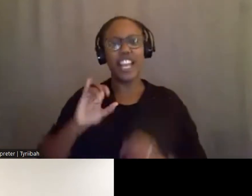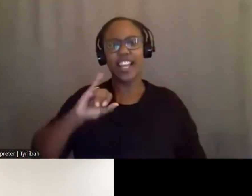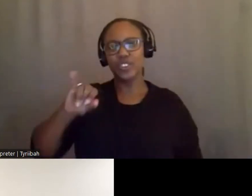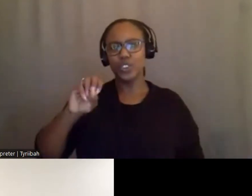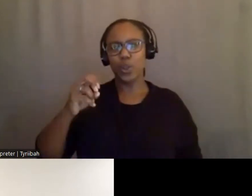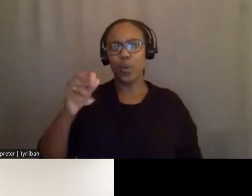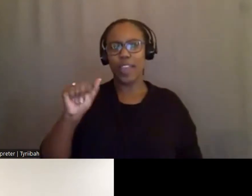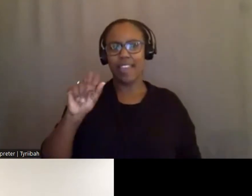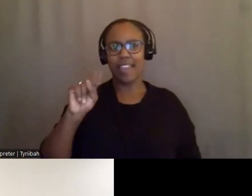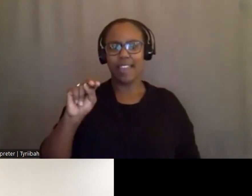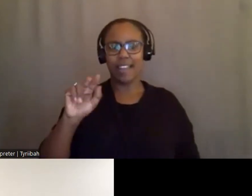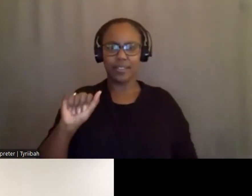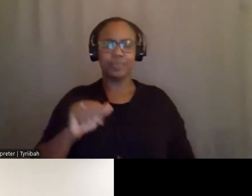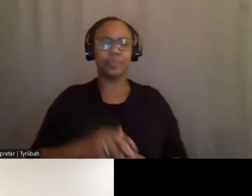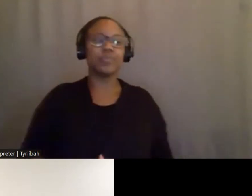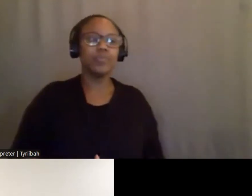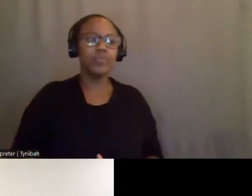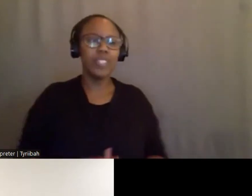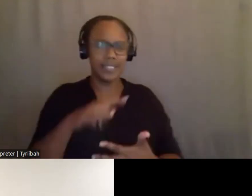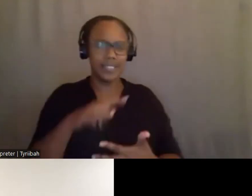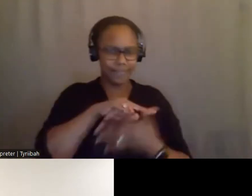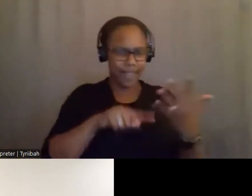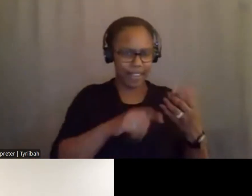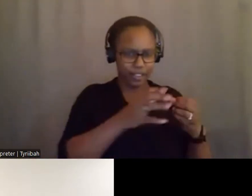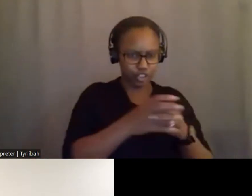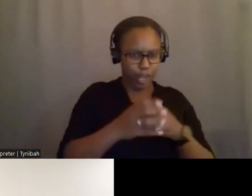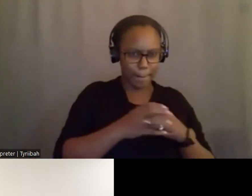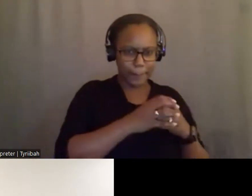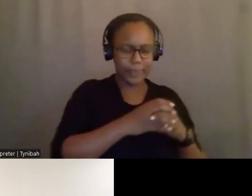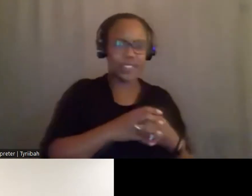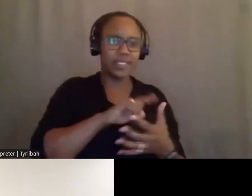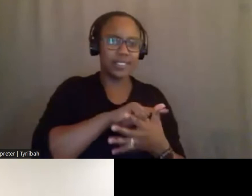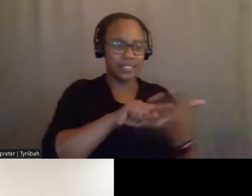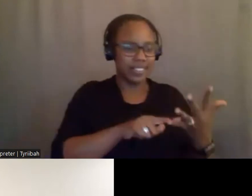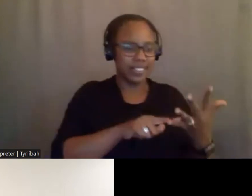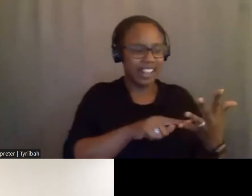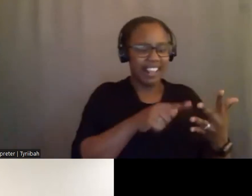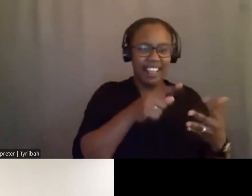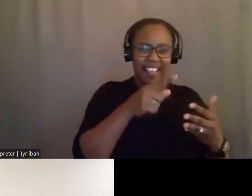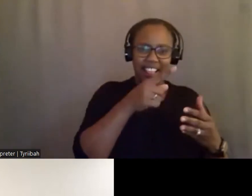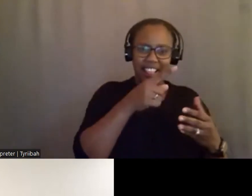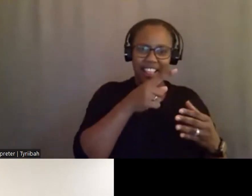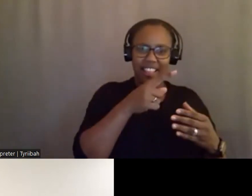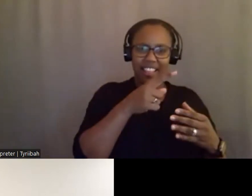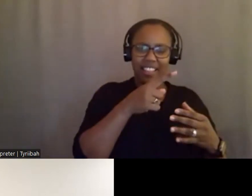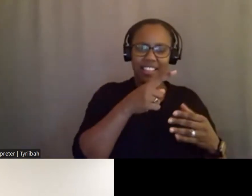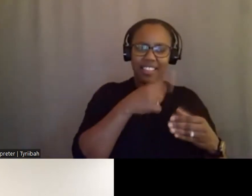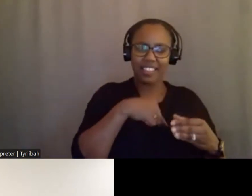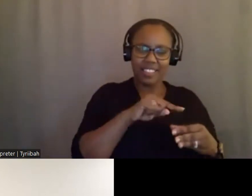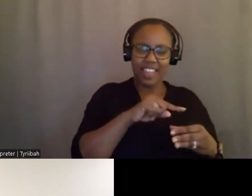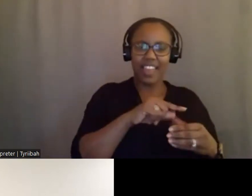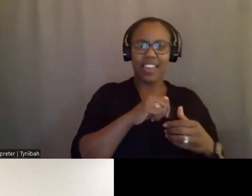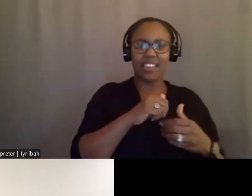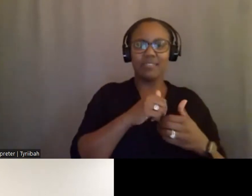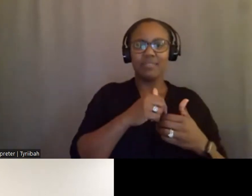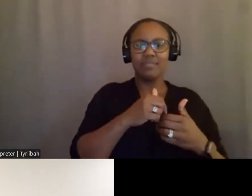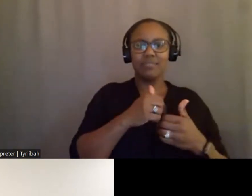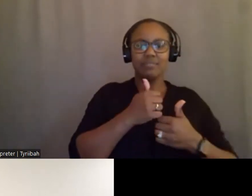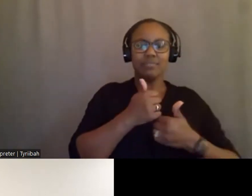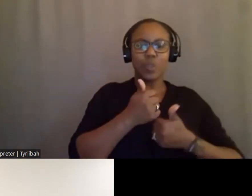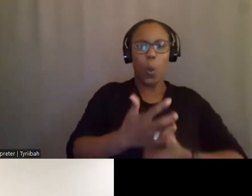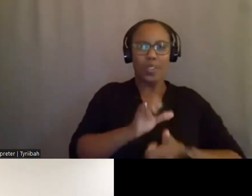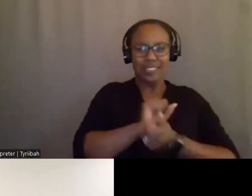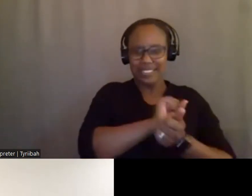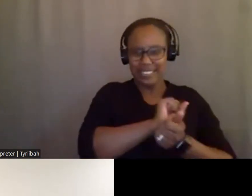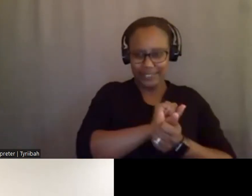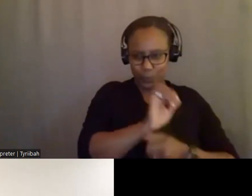five civilized tribes that you mentioned, was enslaving a part of assimilation, or was it more widespread among other